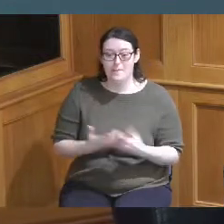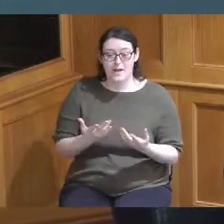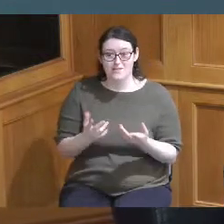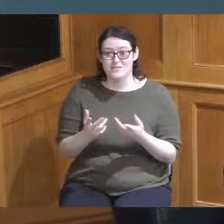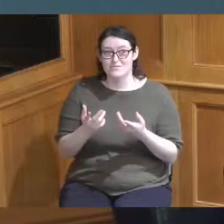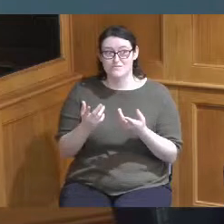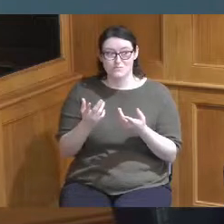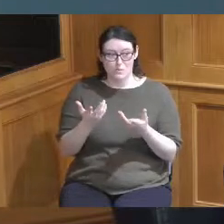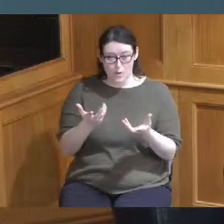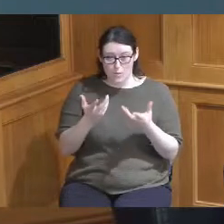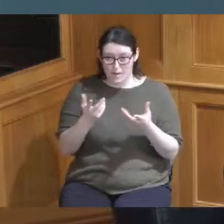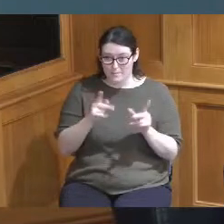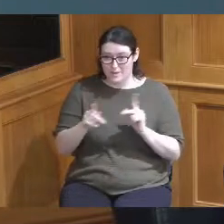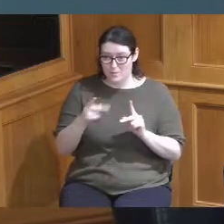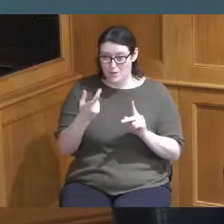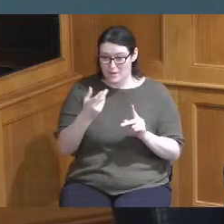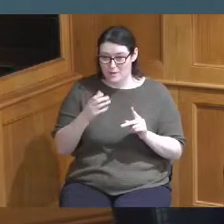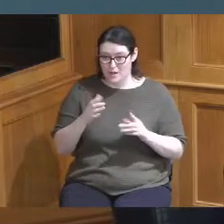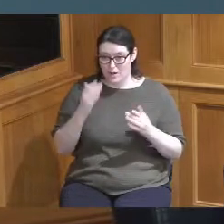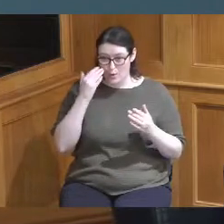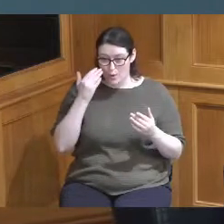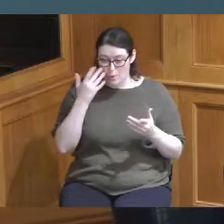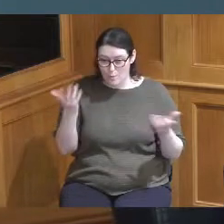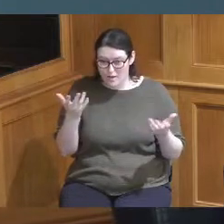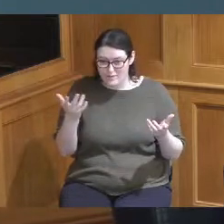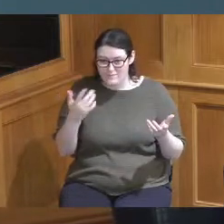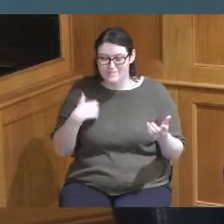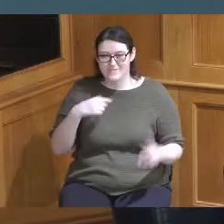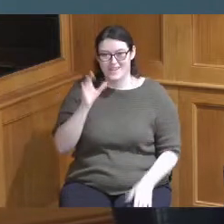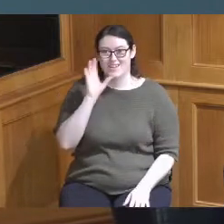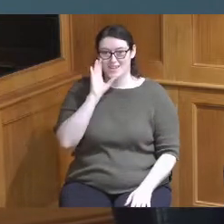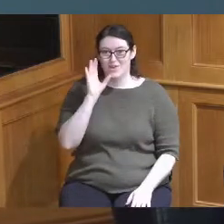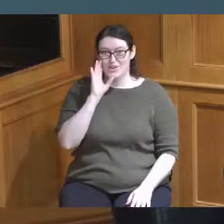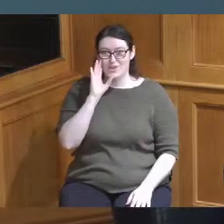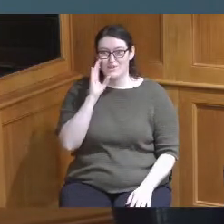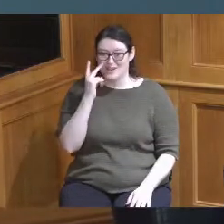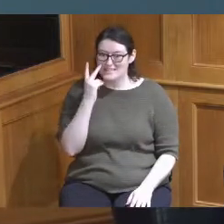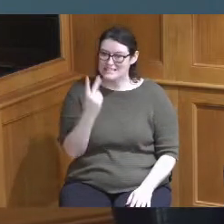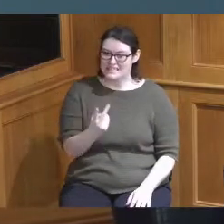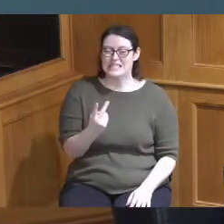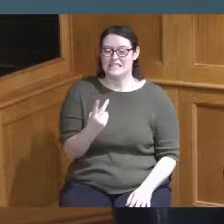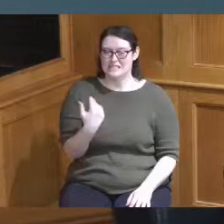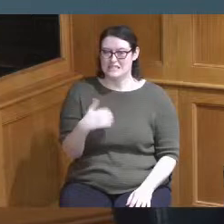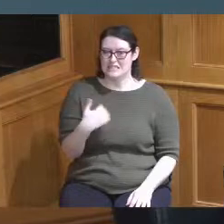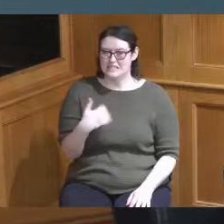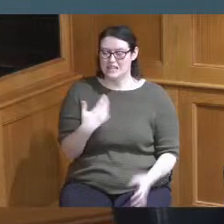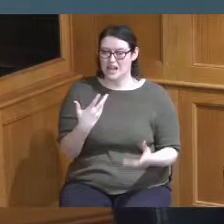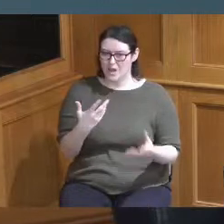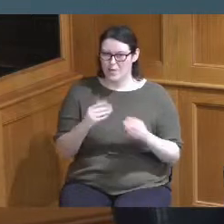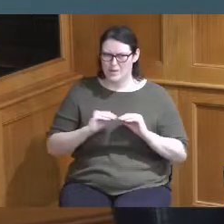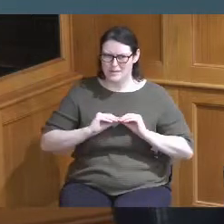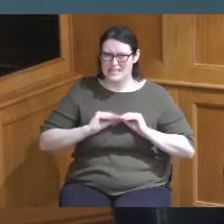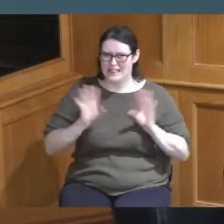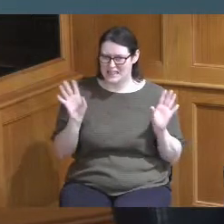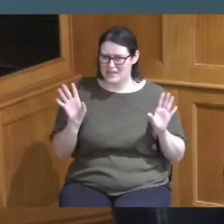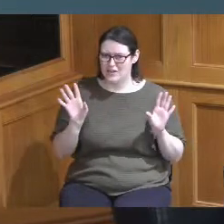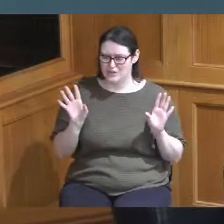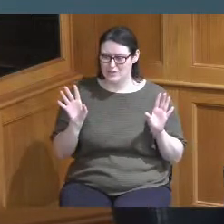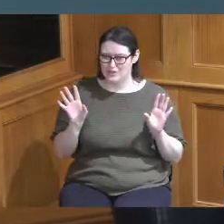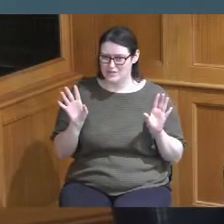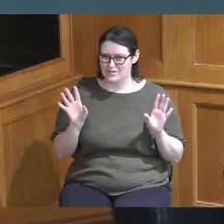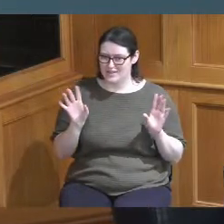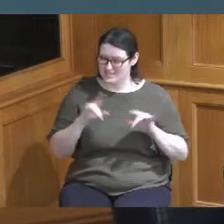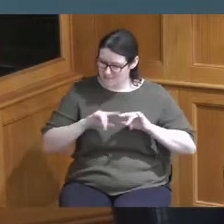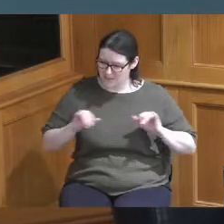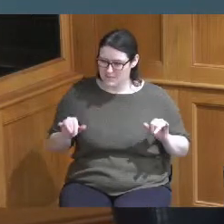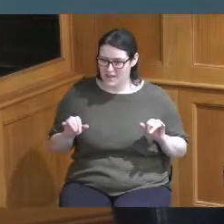know of Hamilton County is that I hear you. I want to make it very, very clear, though,